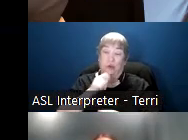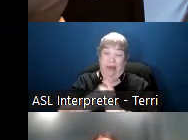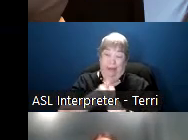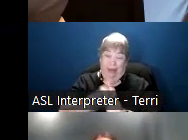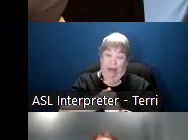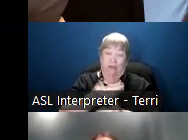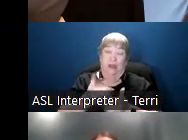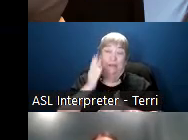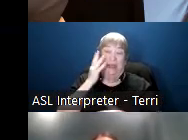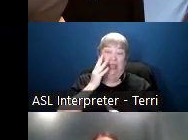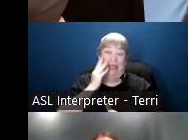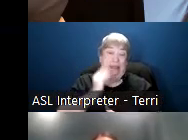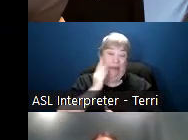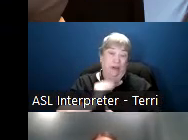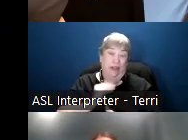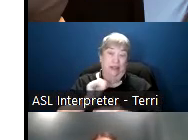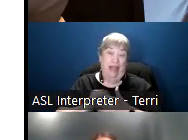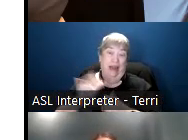slide.